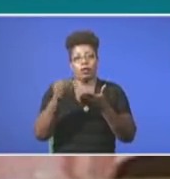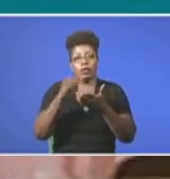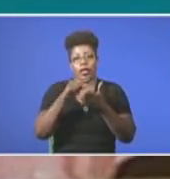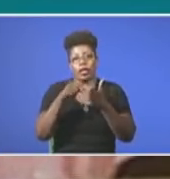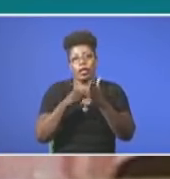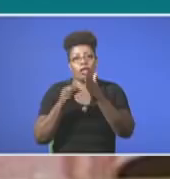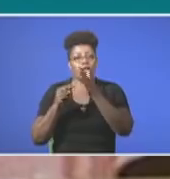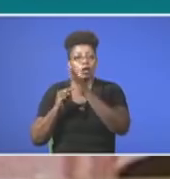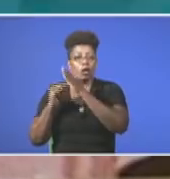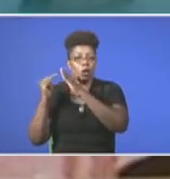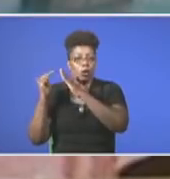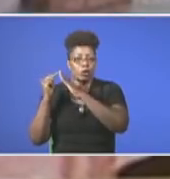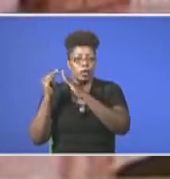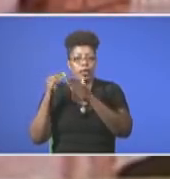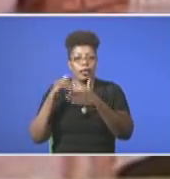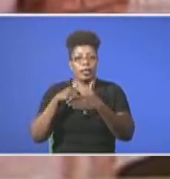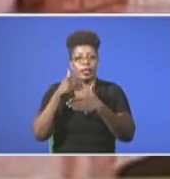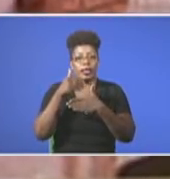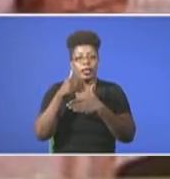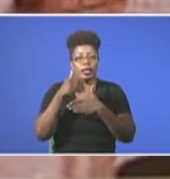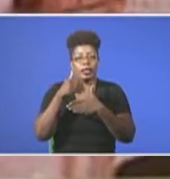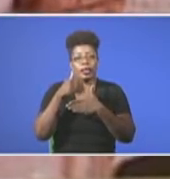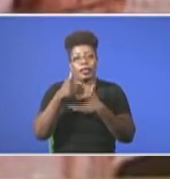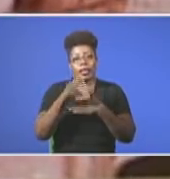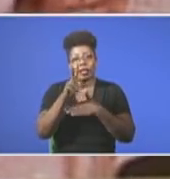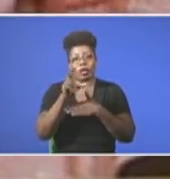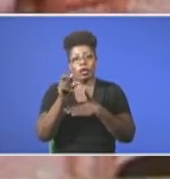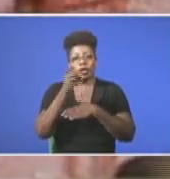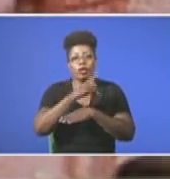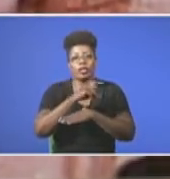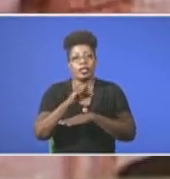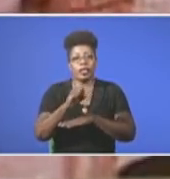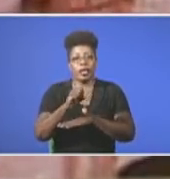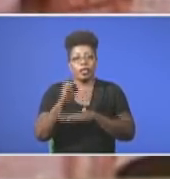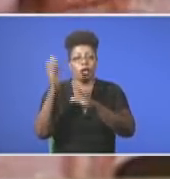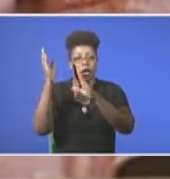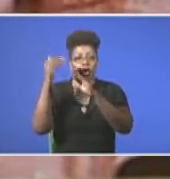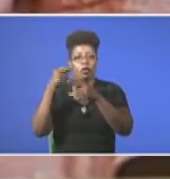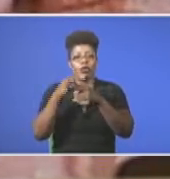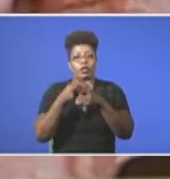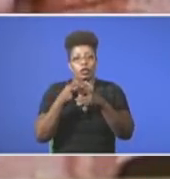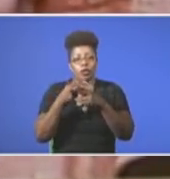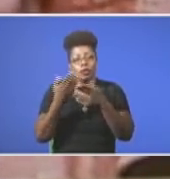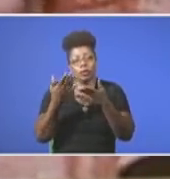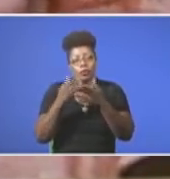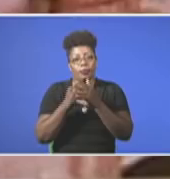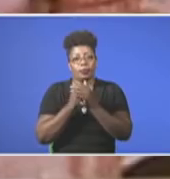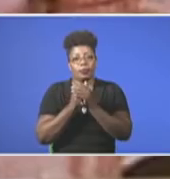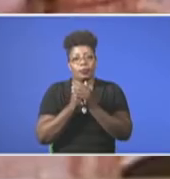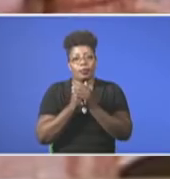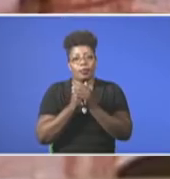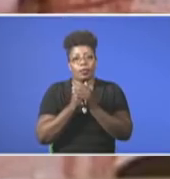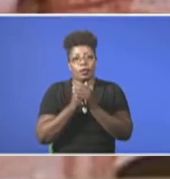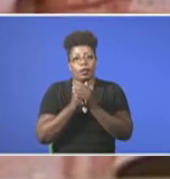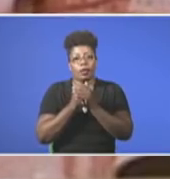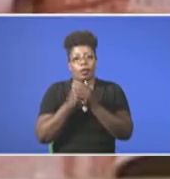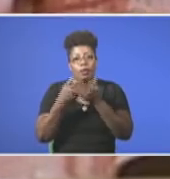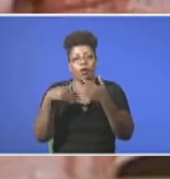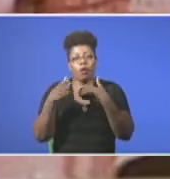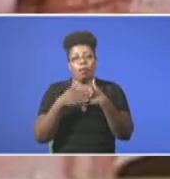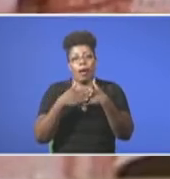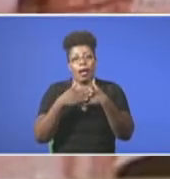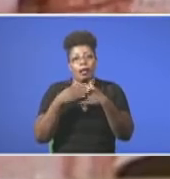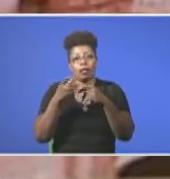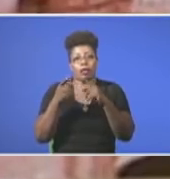hotel within the next 30 days, hopefully sooner. We return to Parliament about